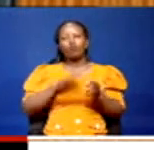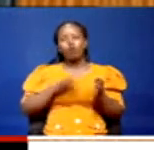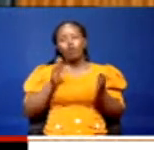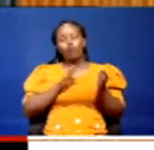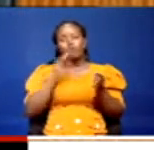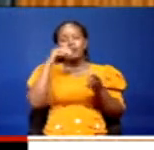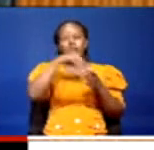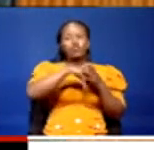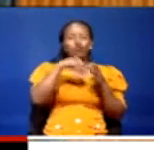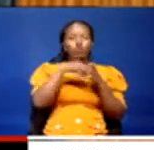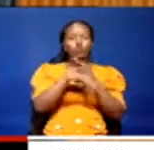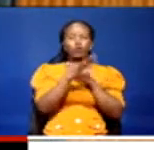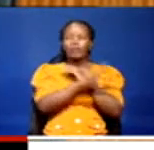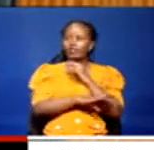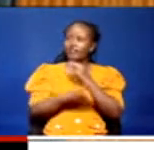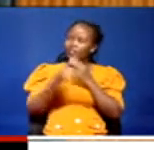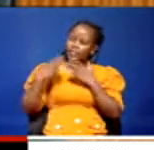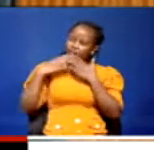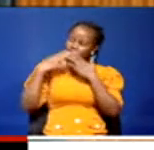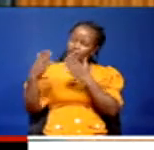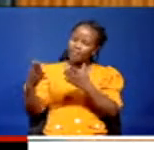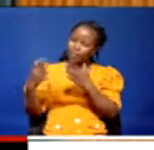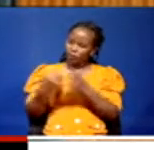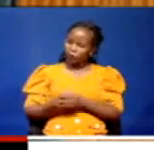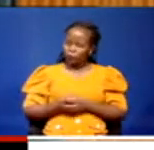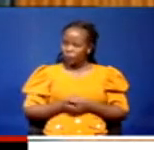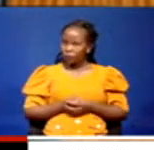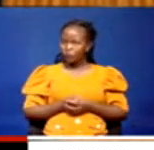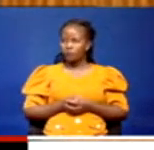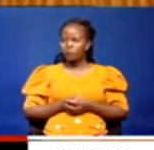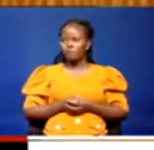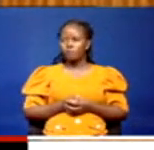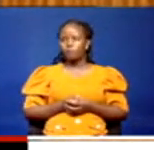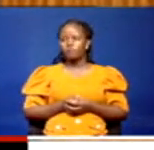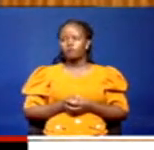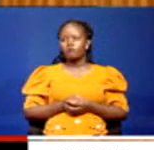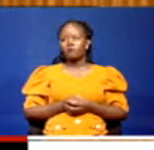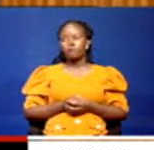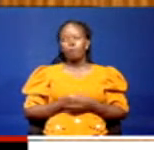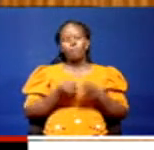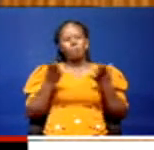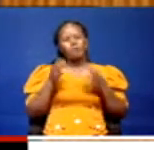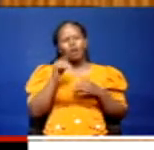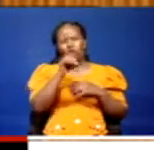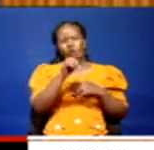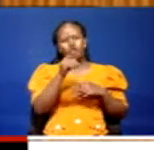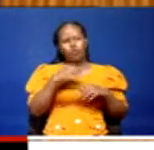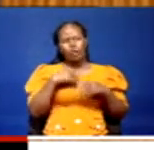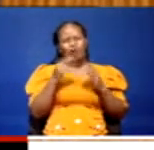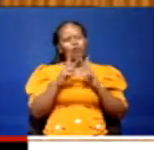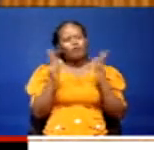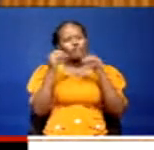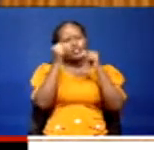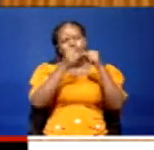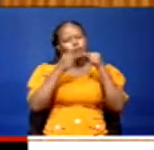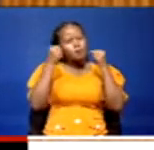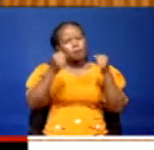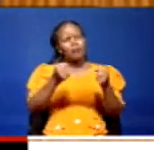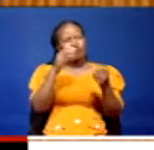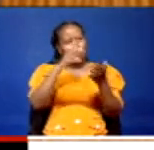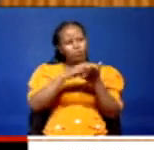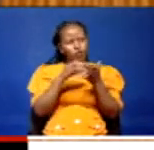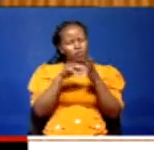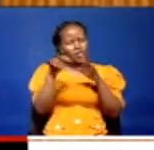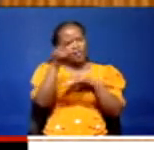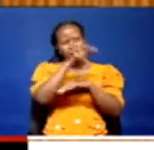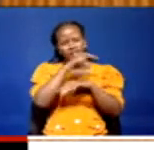our country. Thank you for creating time for us tonight. Thank you. Yeah, so you sit on a very powerful position as the national chairperson of